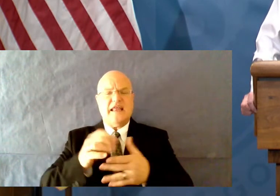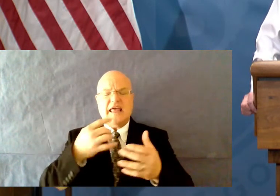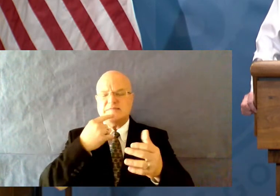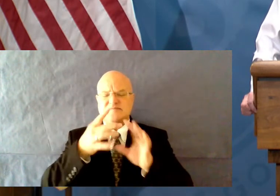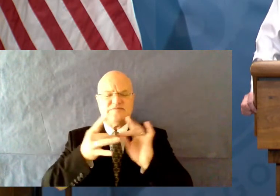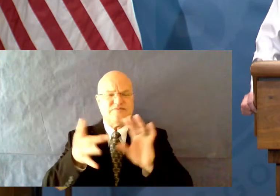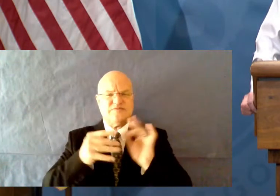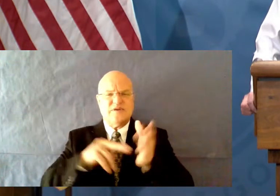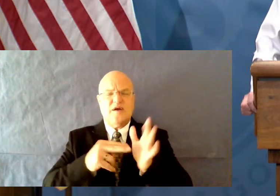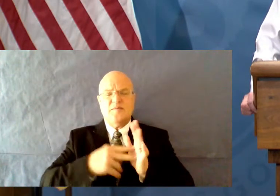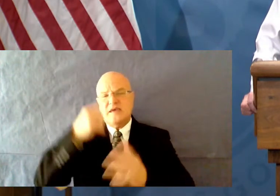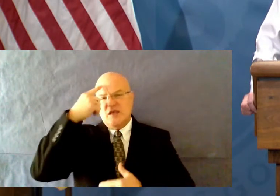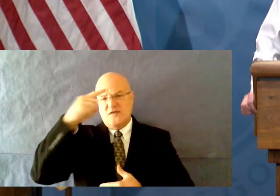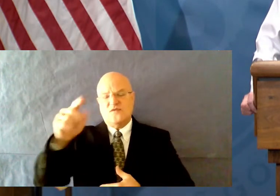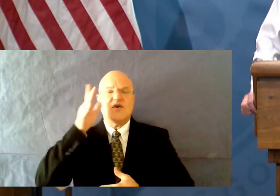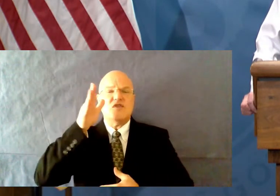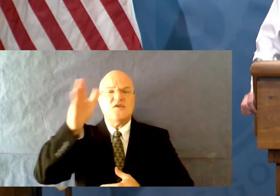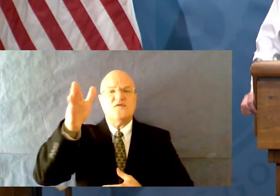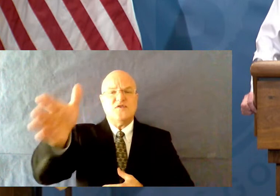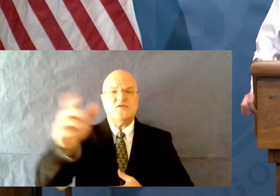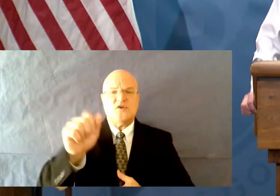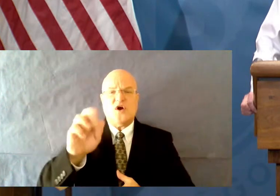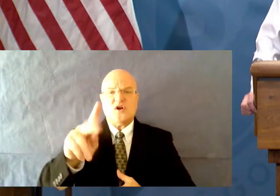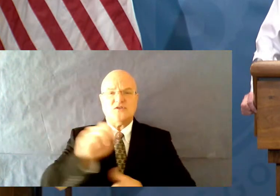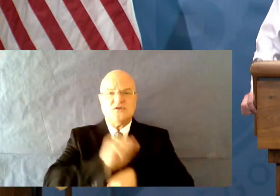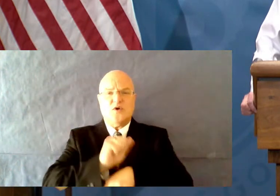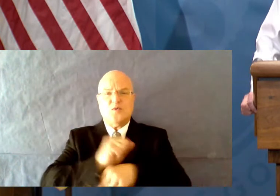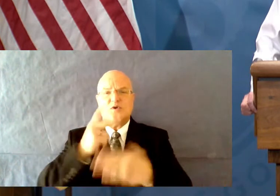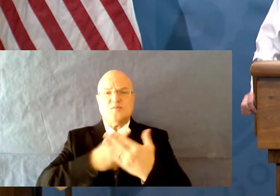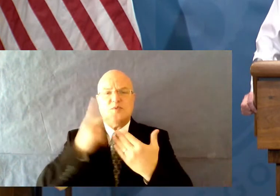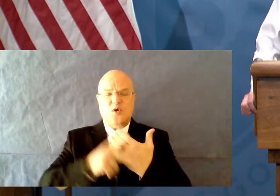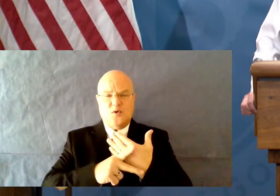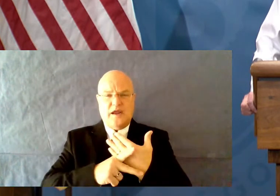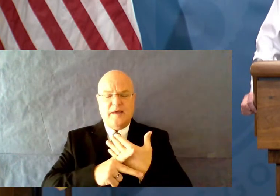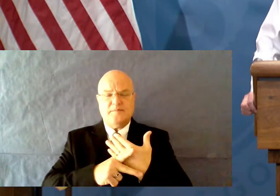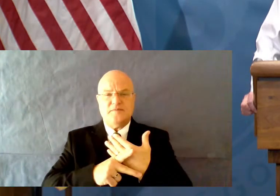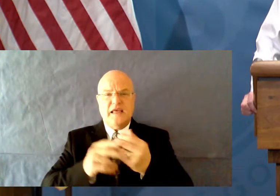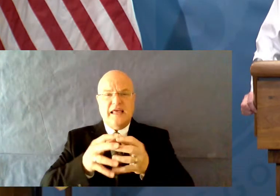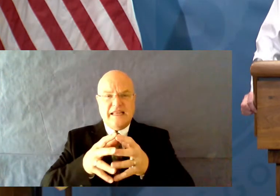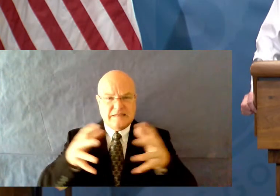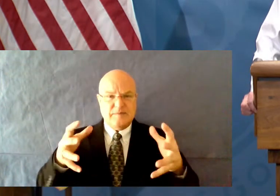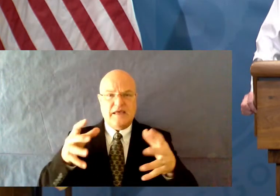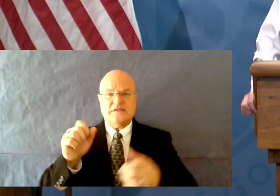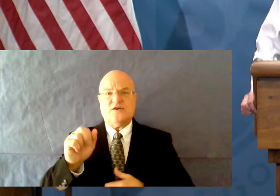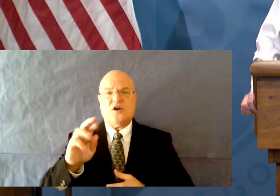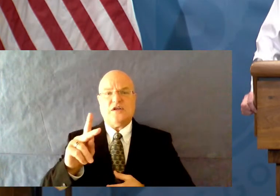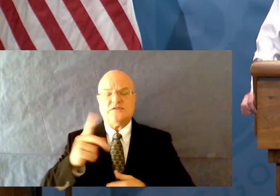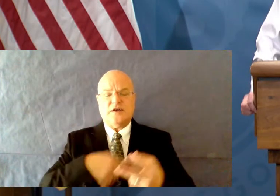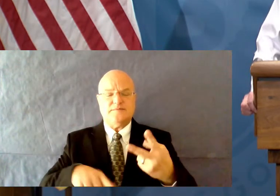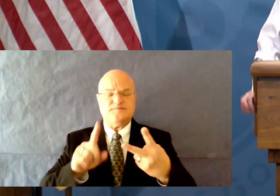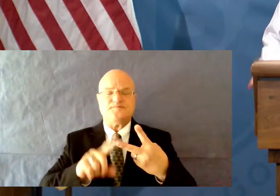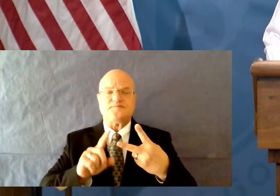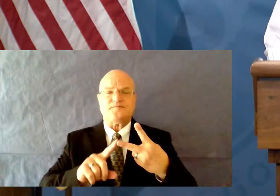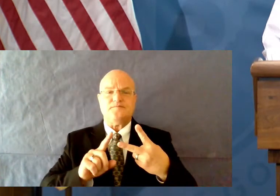mean for the future of the Arkansas Works program and Medicaid expansion in Arkansas? And second